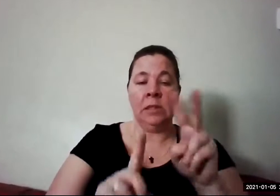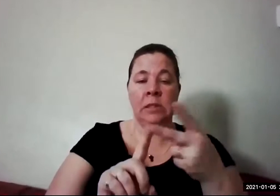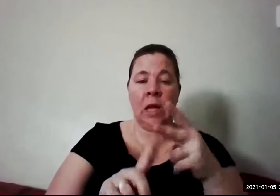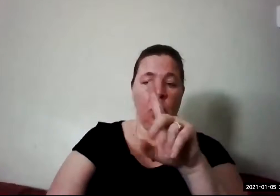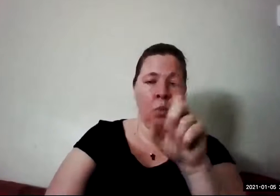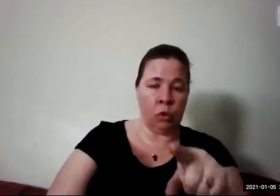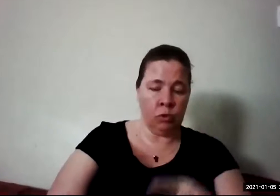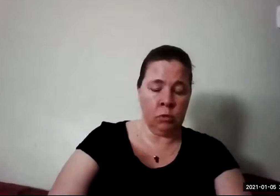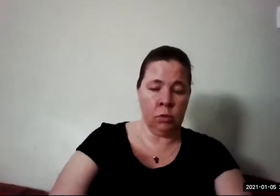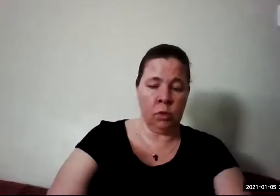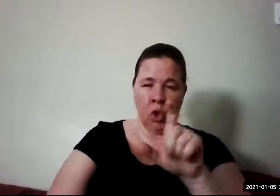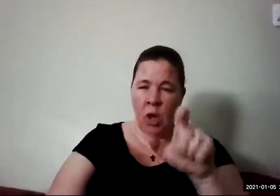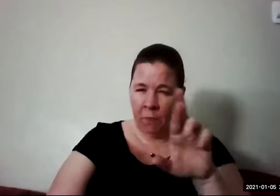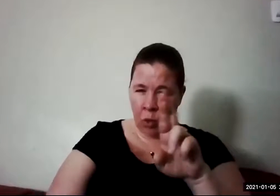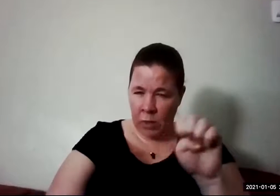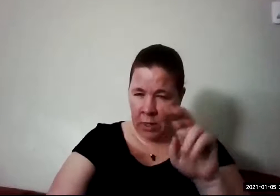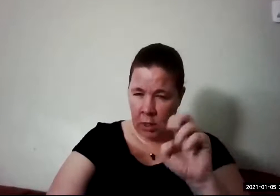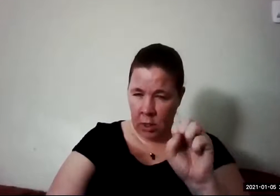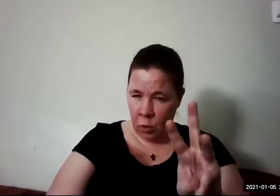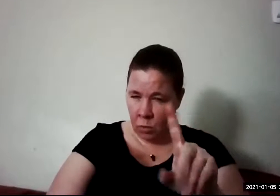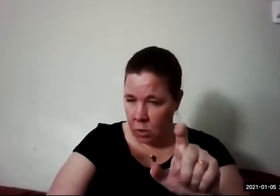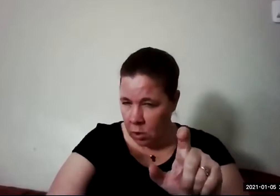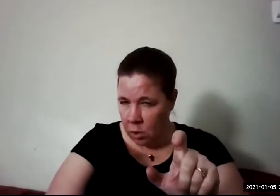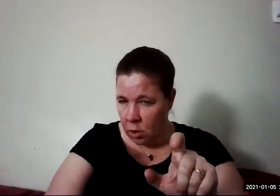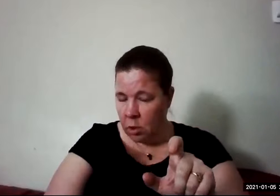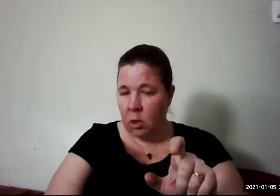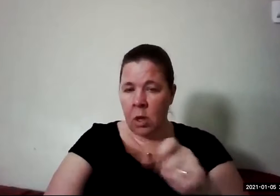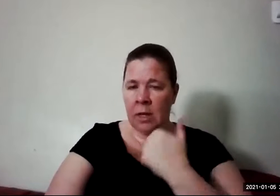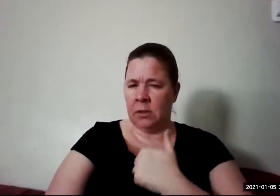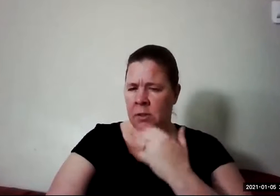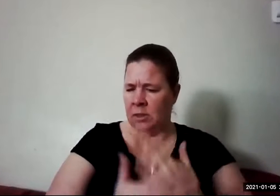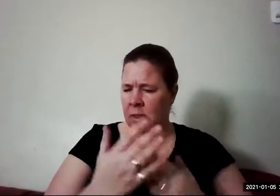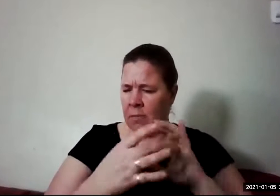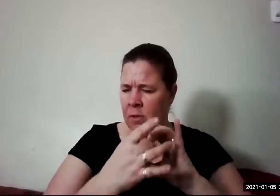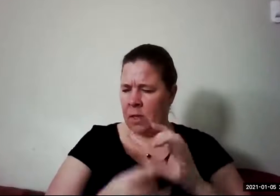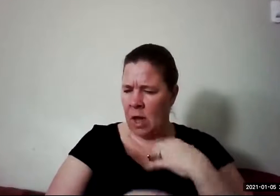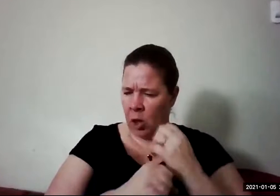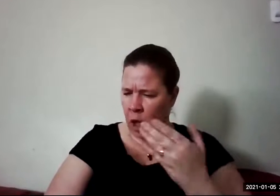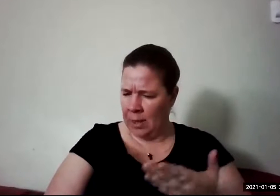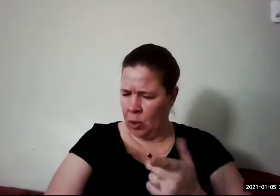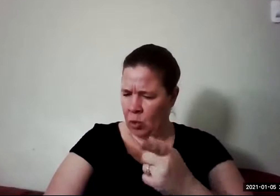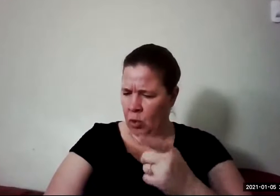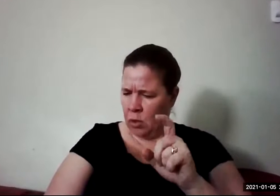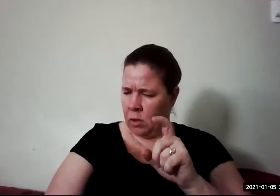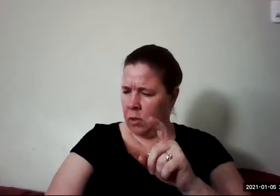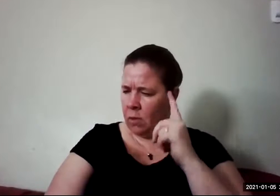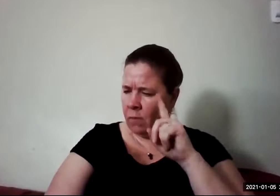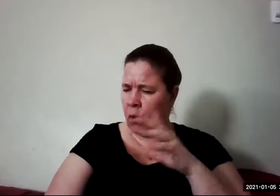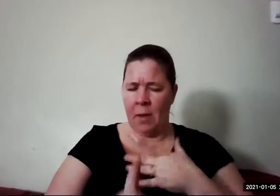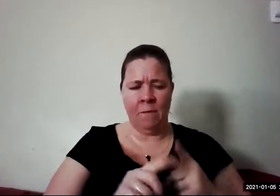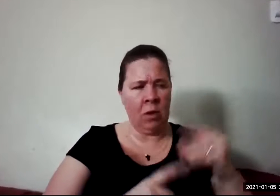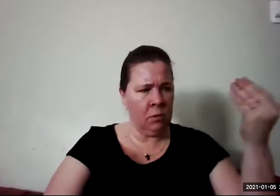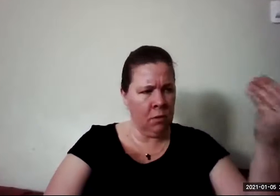do you have to renew it? Because there's some information that I got here that is different from what my friend told